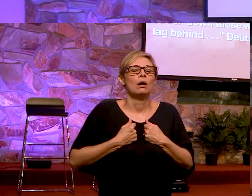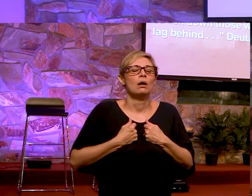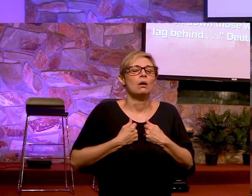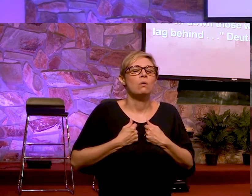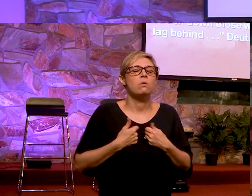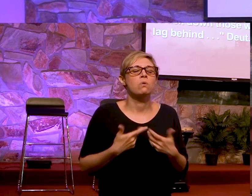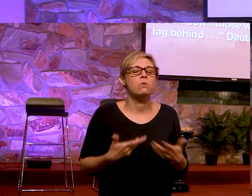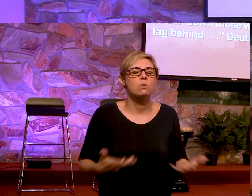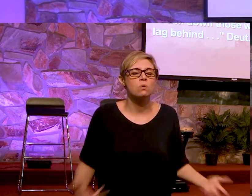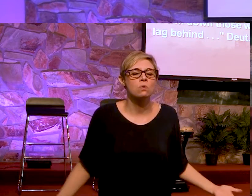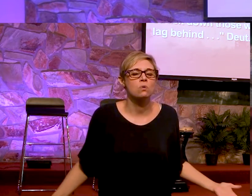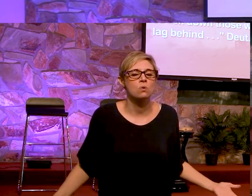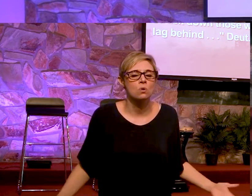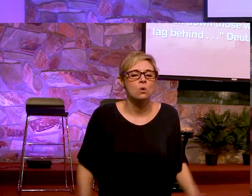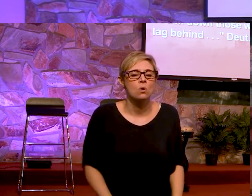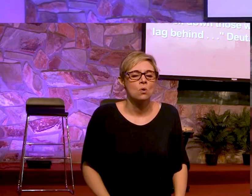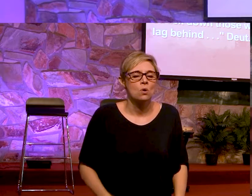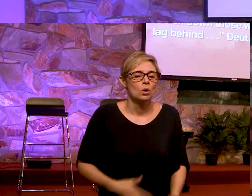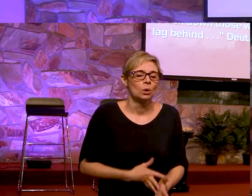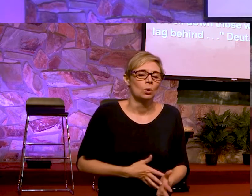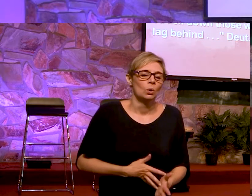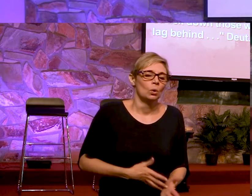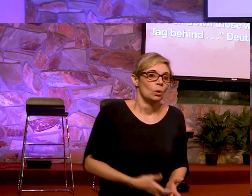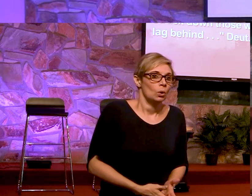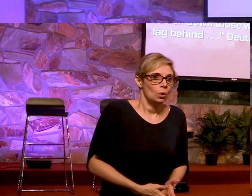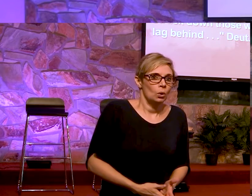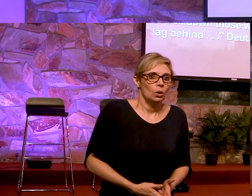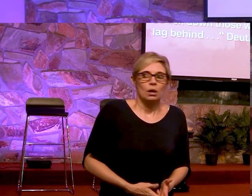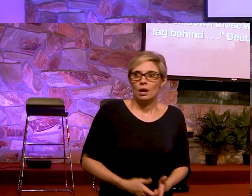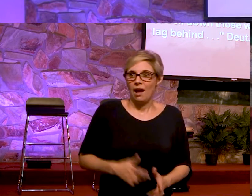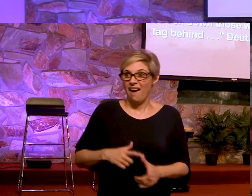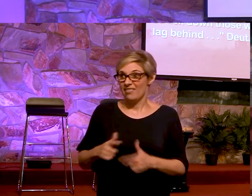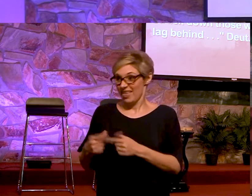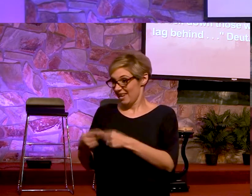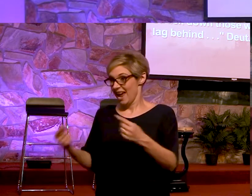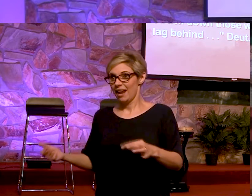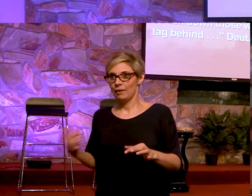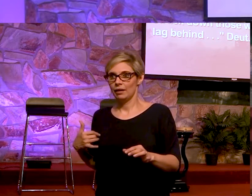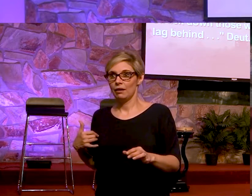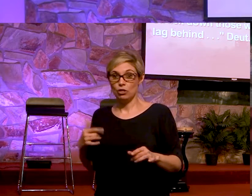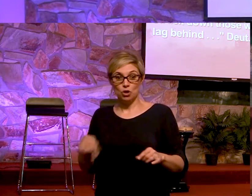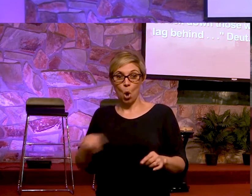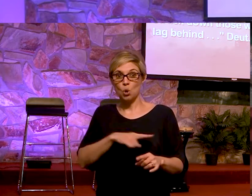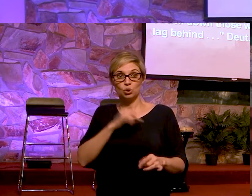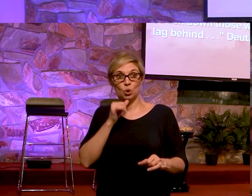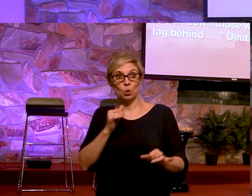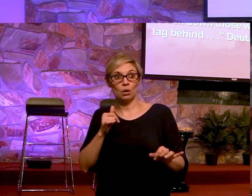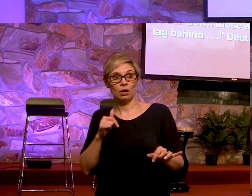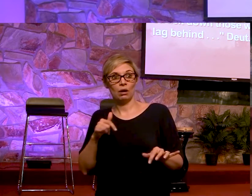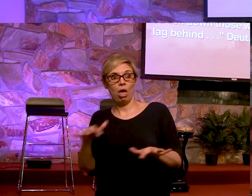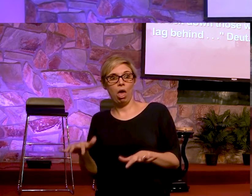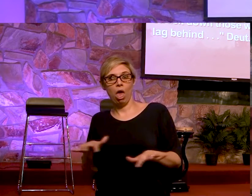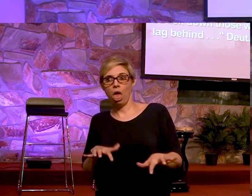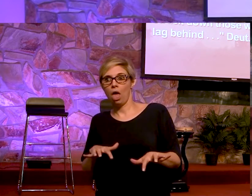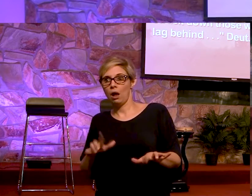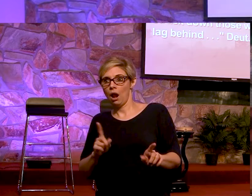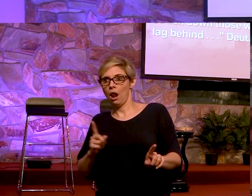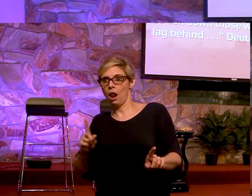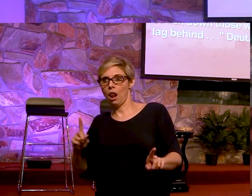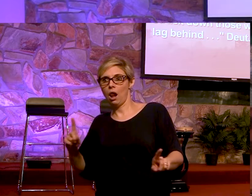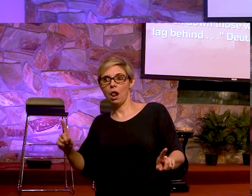were weary, and they struck down those who lagged behind. How true. So we